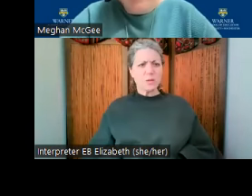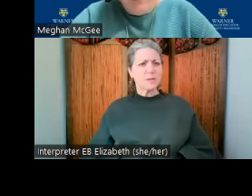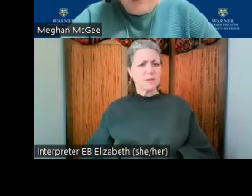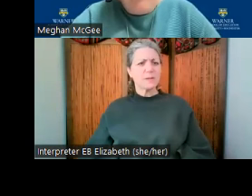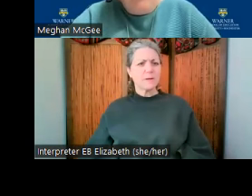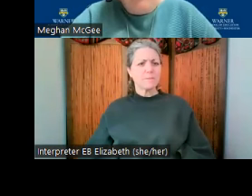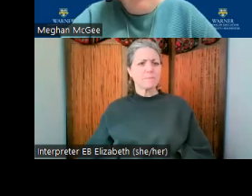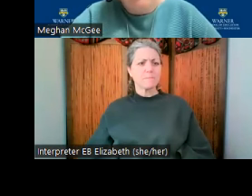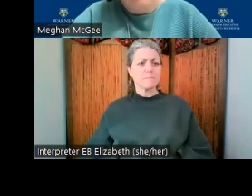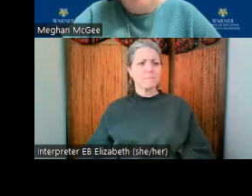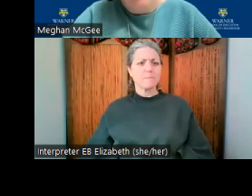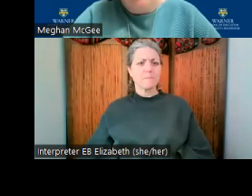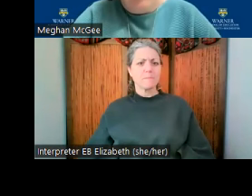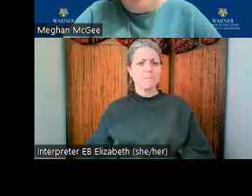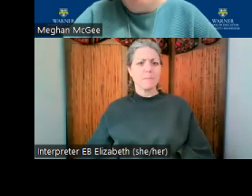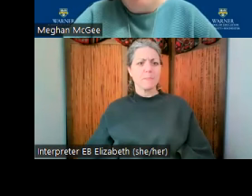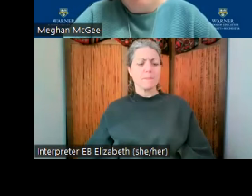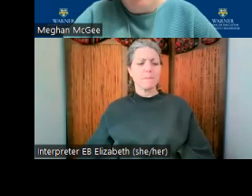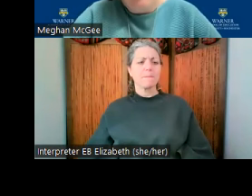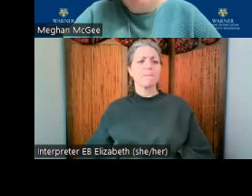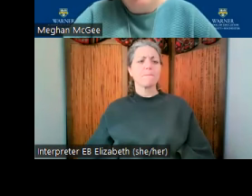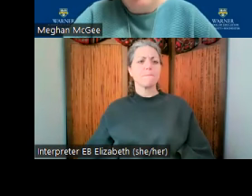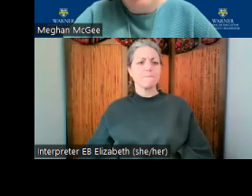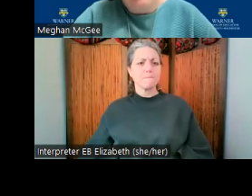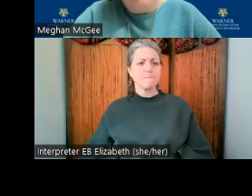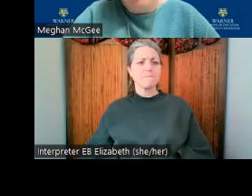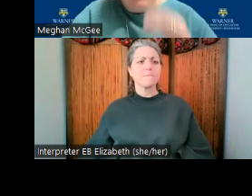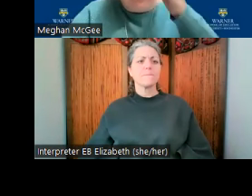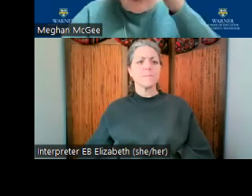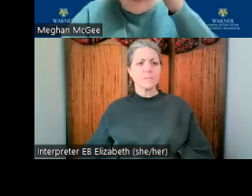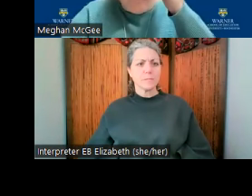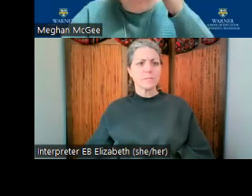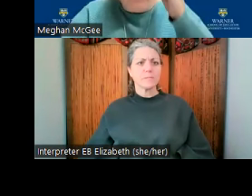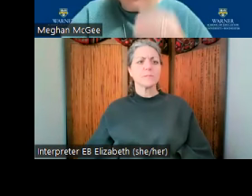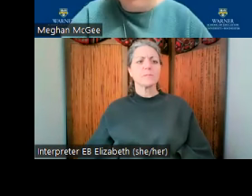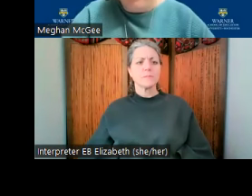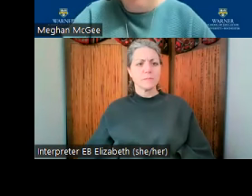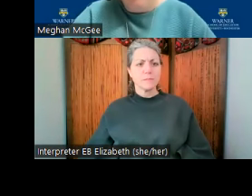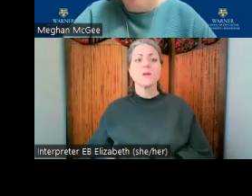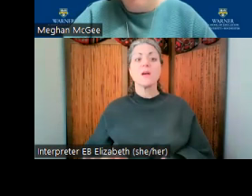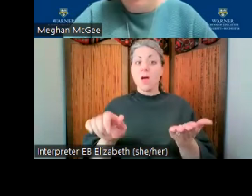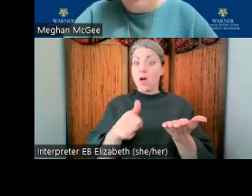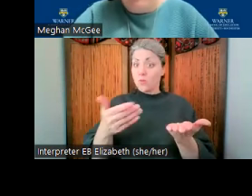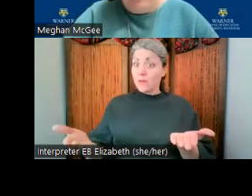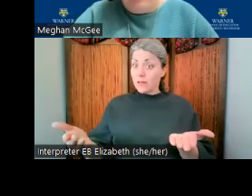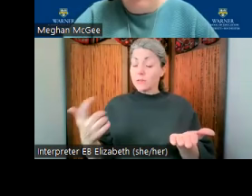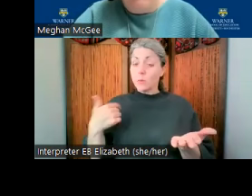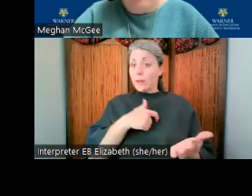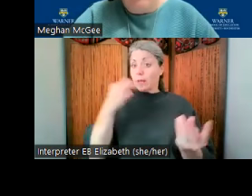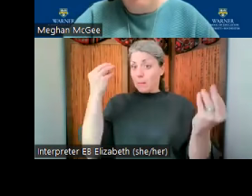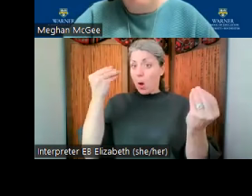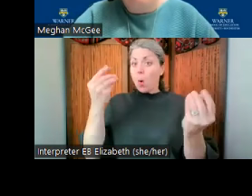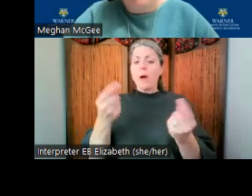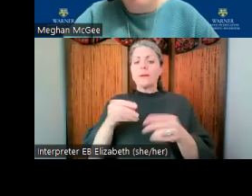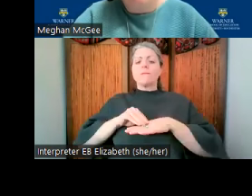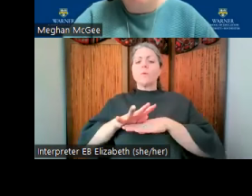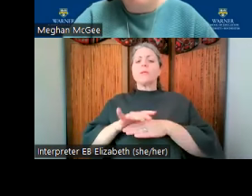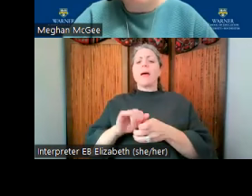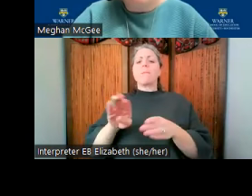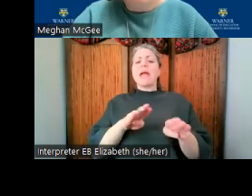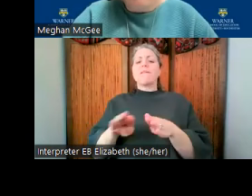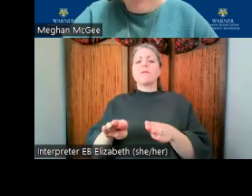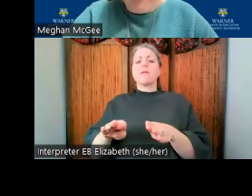We also have several variables and considerations that influence our behavior that we may not see in that environment. It may